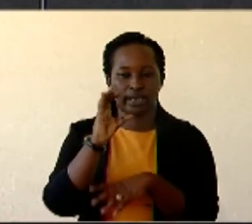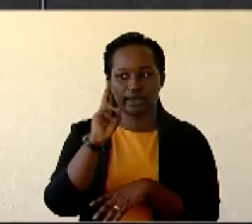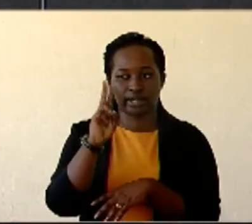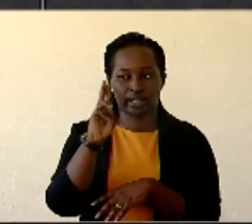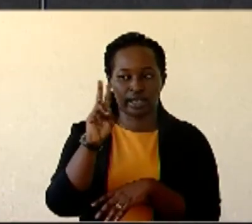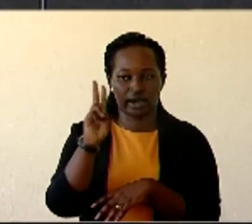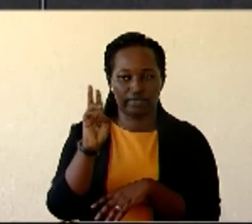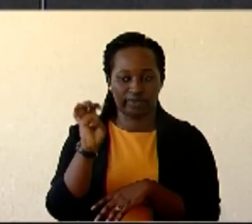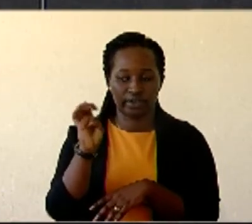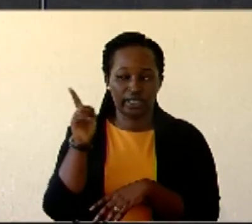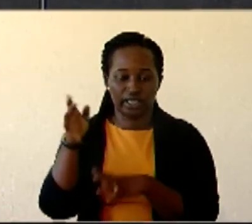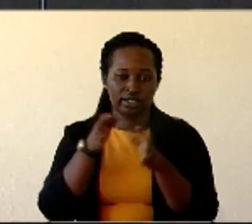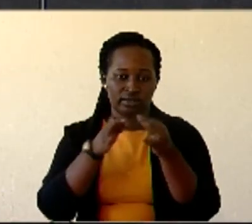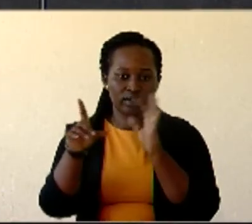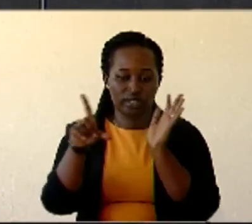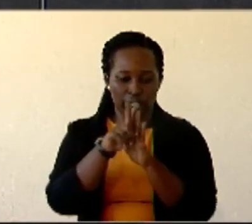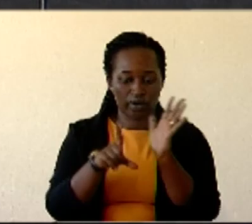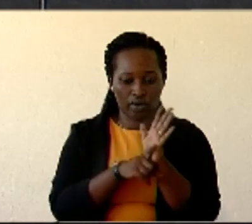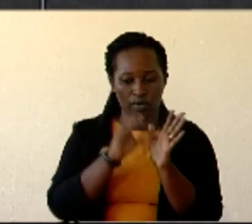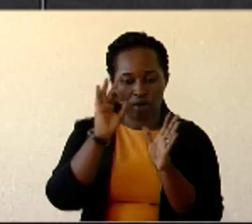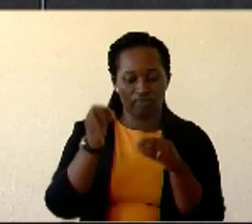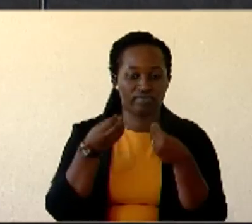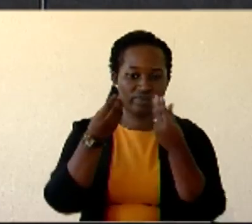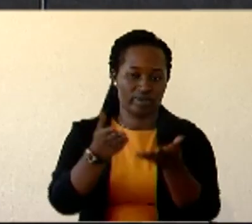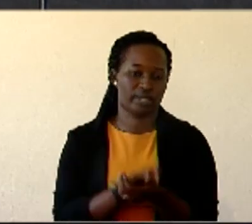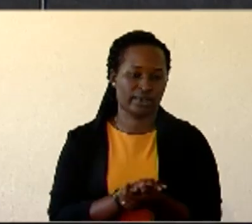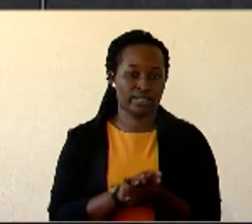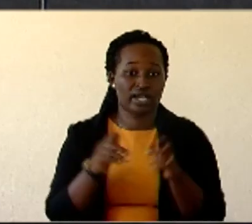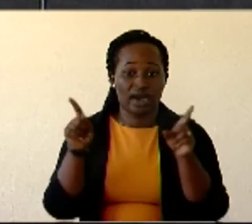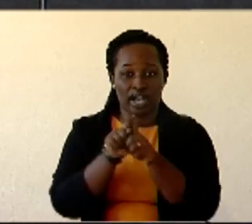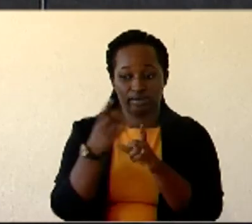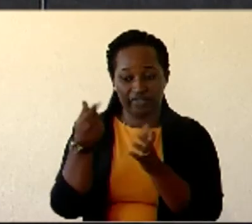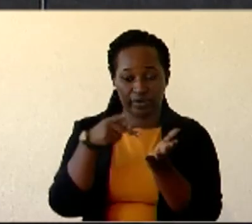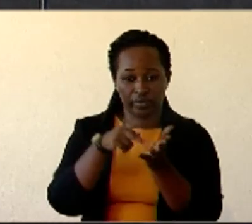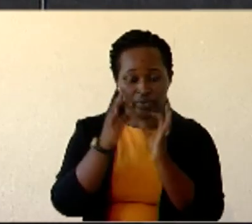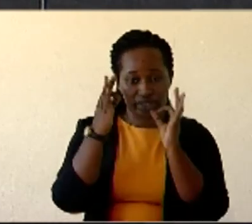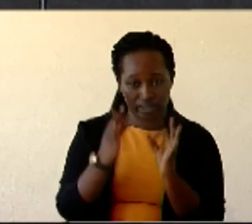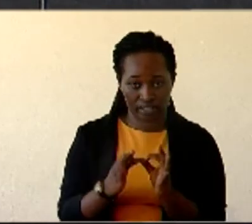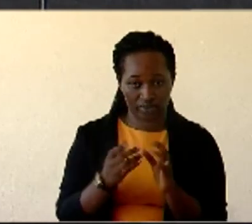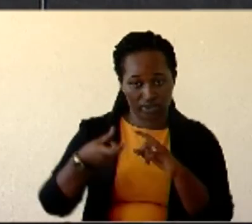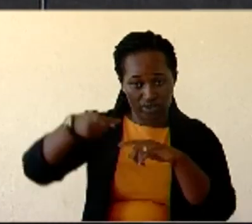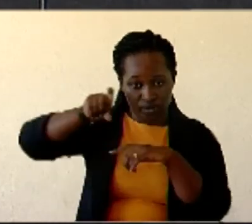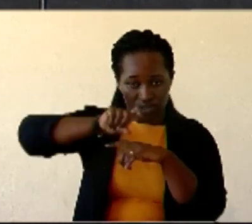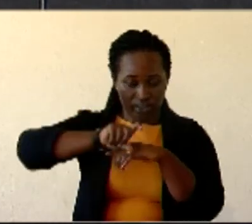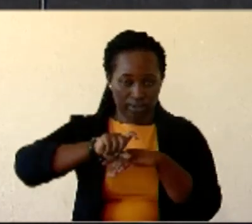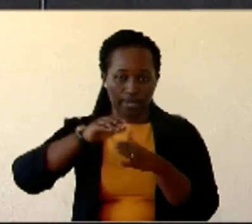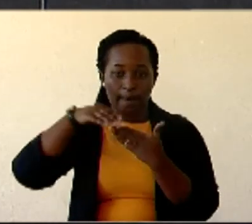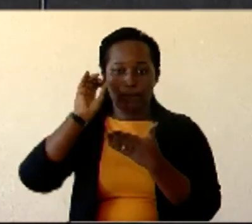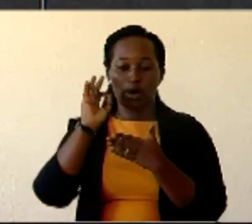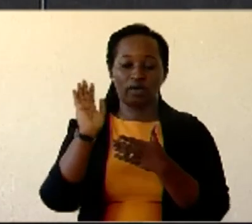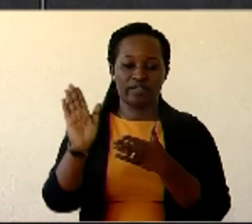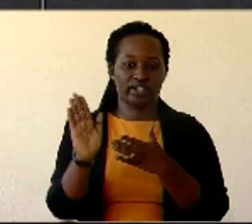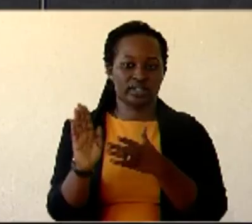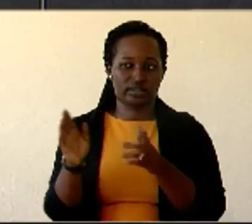which explains the law of supply. As the price of the commodity increases, more of it is